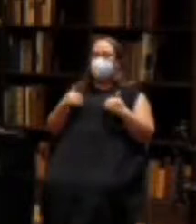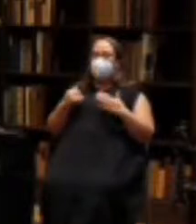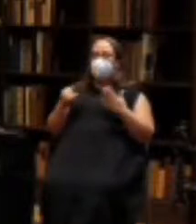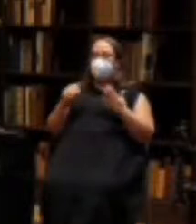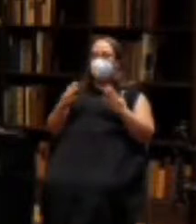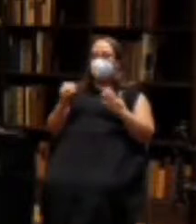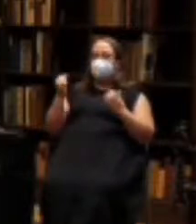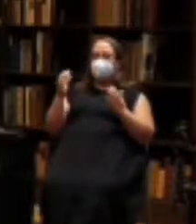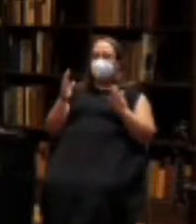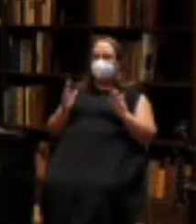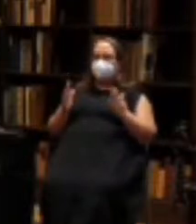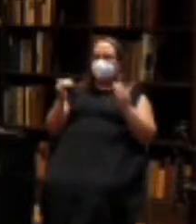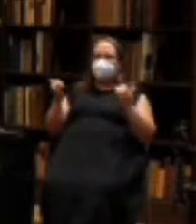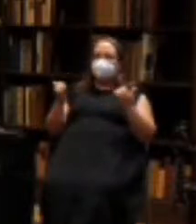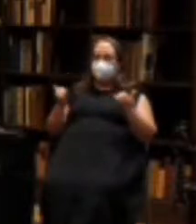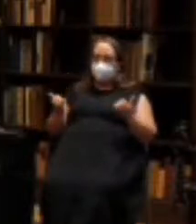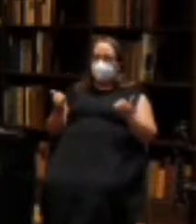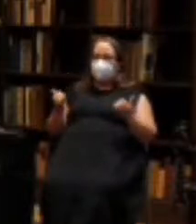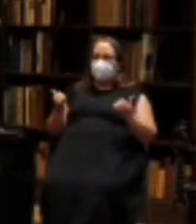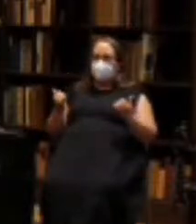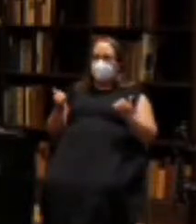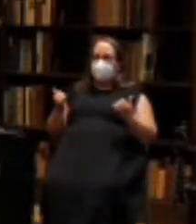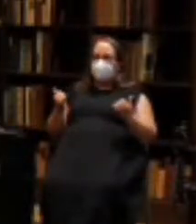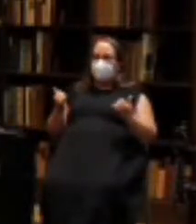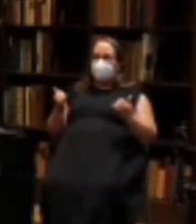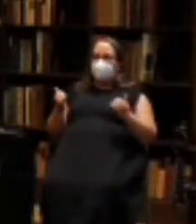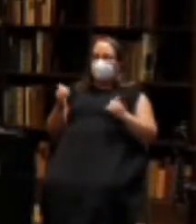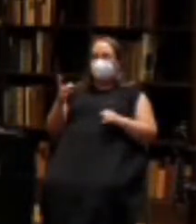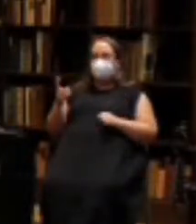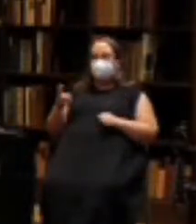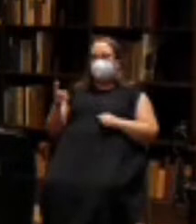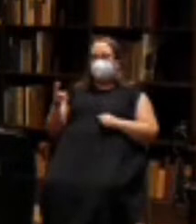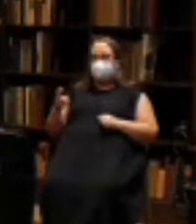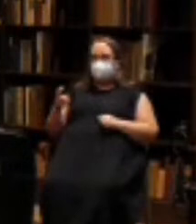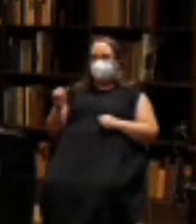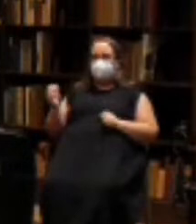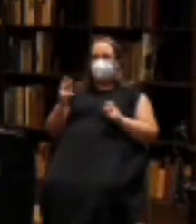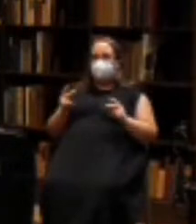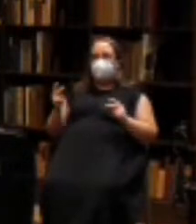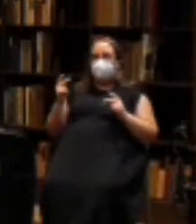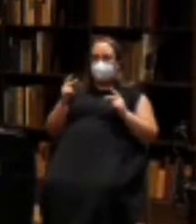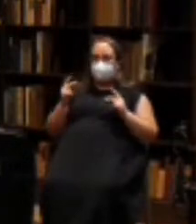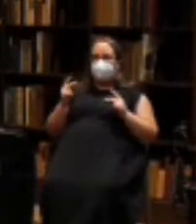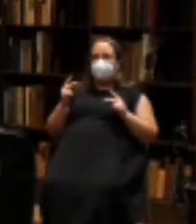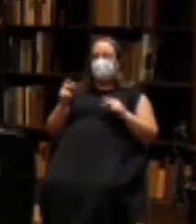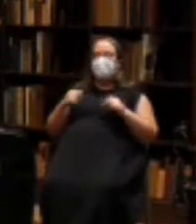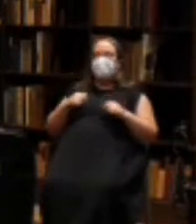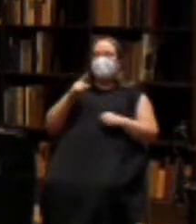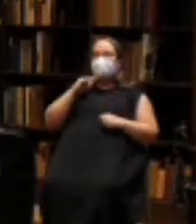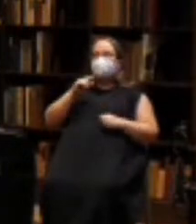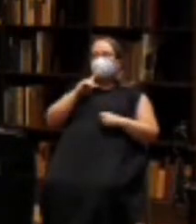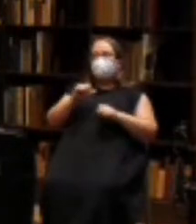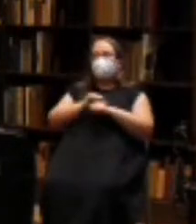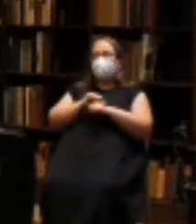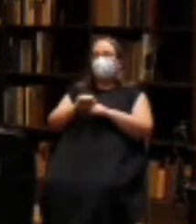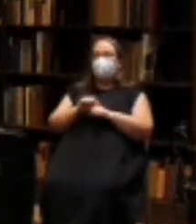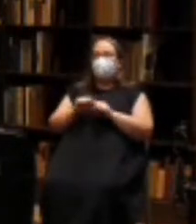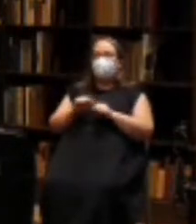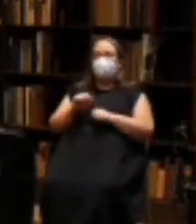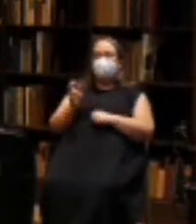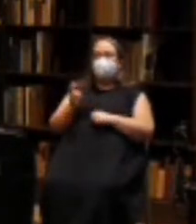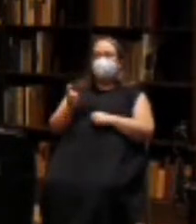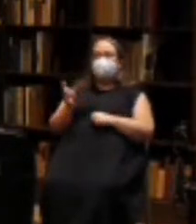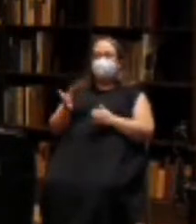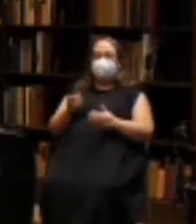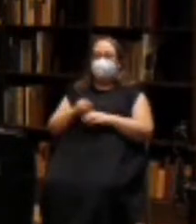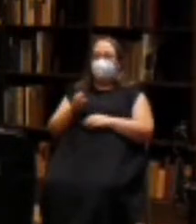artist activists today a genealogy that they can look back on. And again, I think it's really important that the genealogy here in Baltimore,